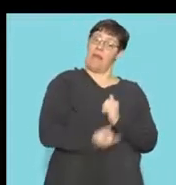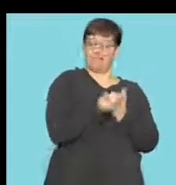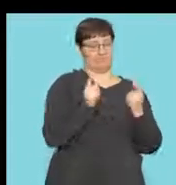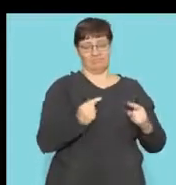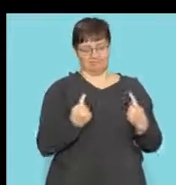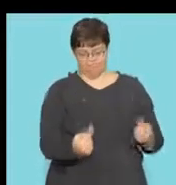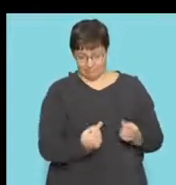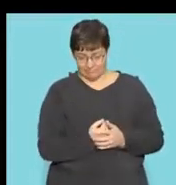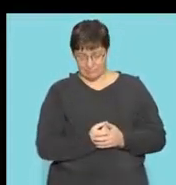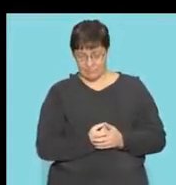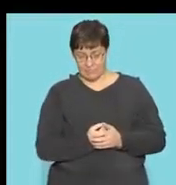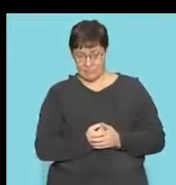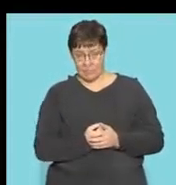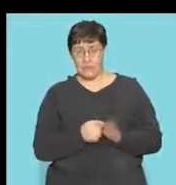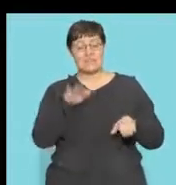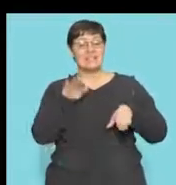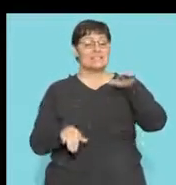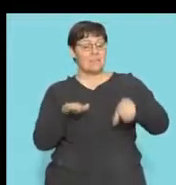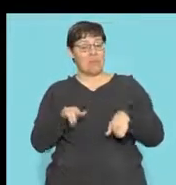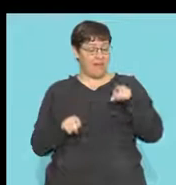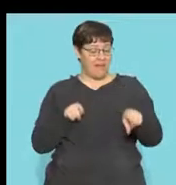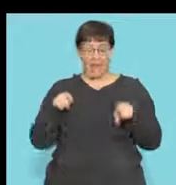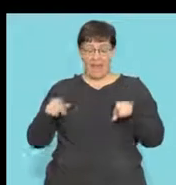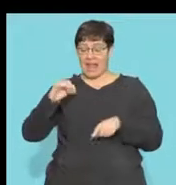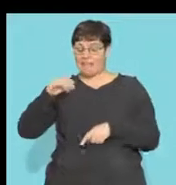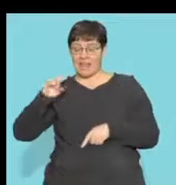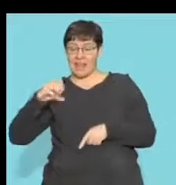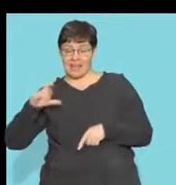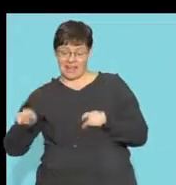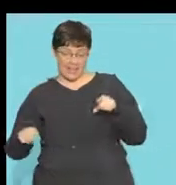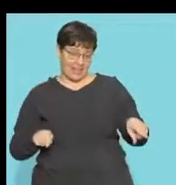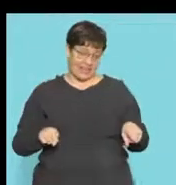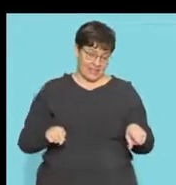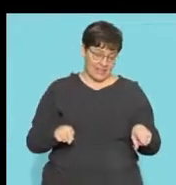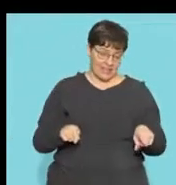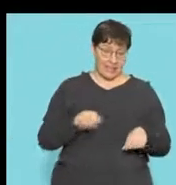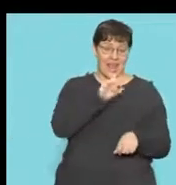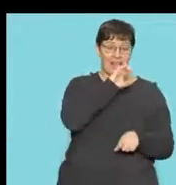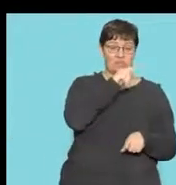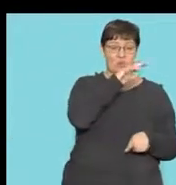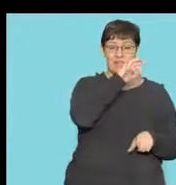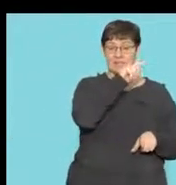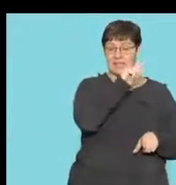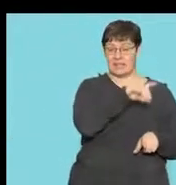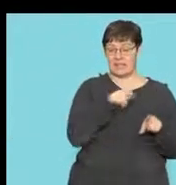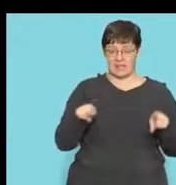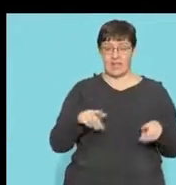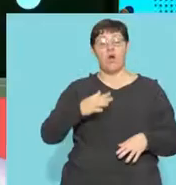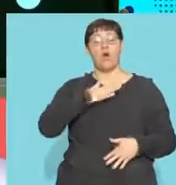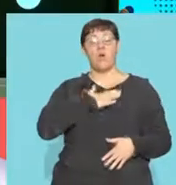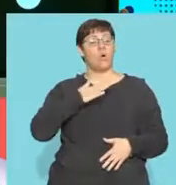non-spontaneous reaction. But remember what's similar between the galvanic cell and the electrolytic cell is